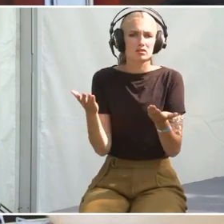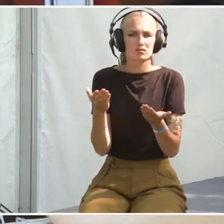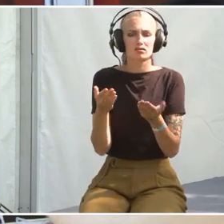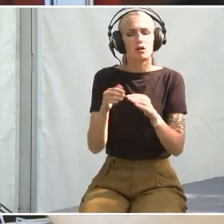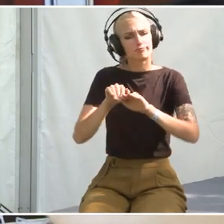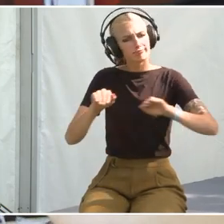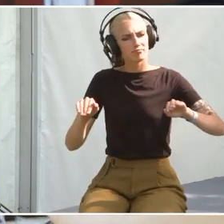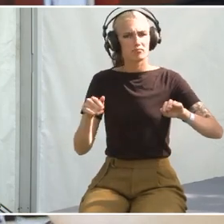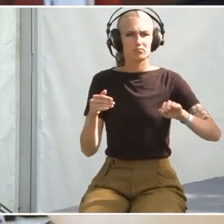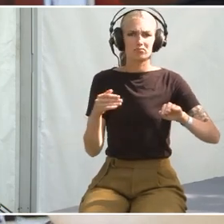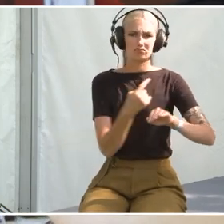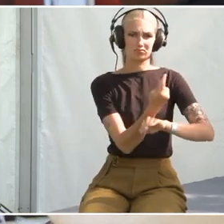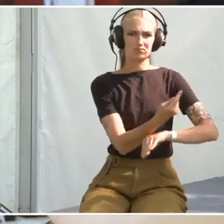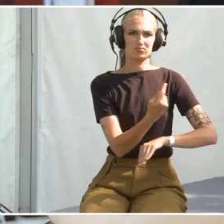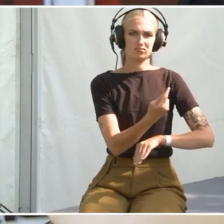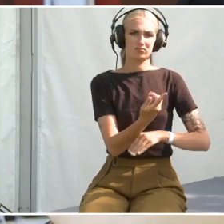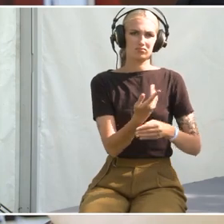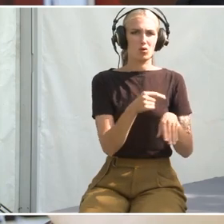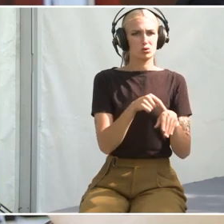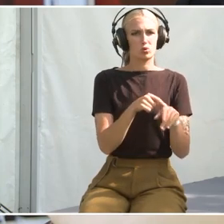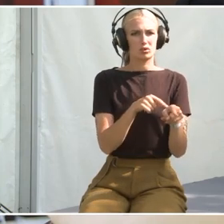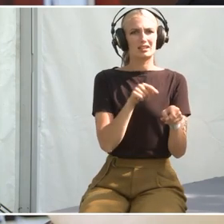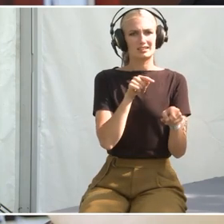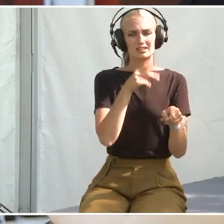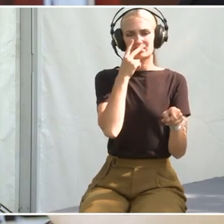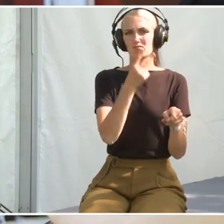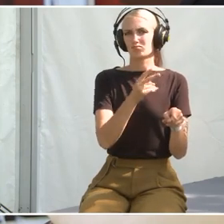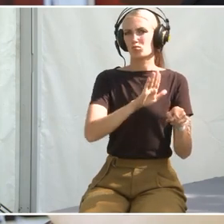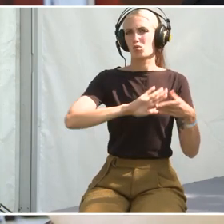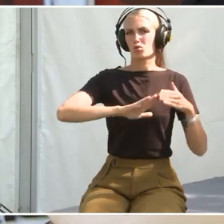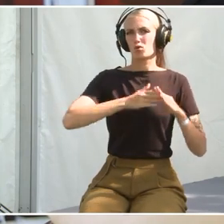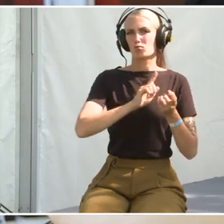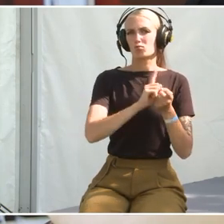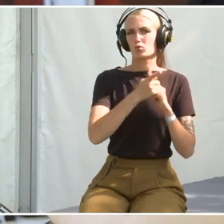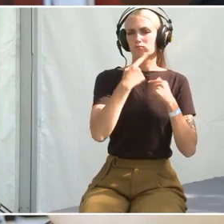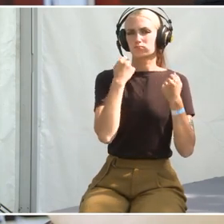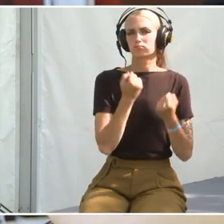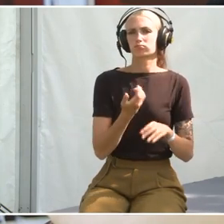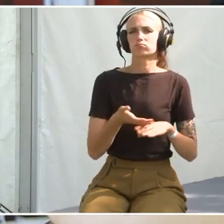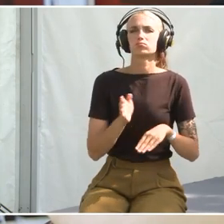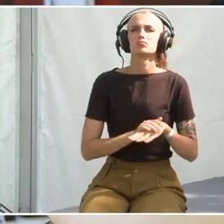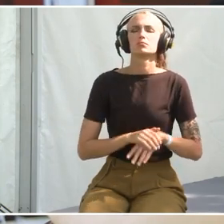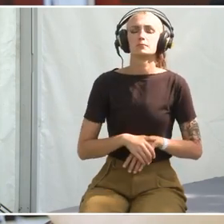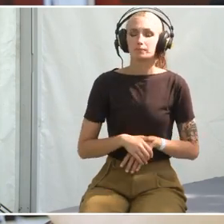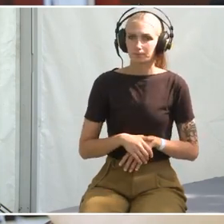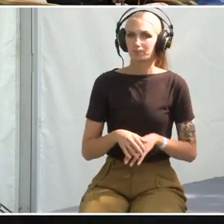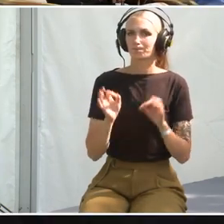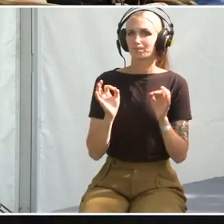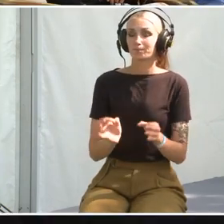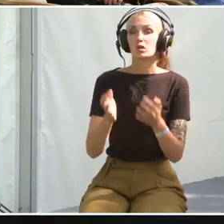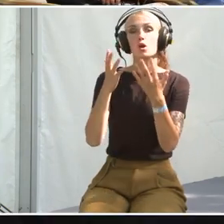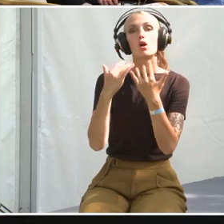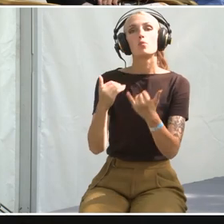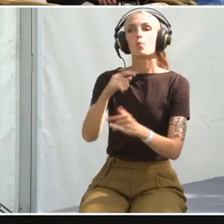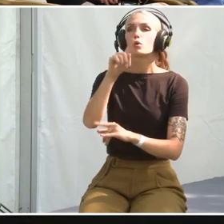and not belonging, I think that's when it's getting really difficult. Right. Now let's take a question from the audience.